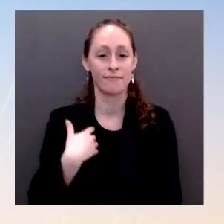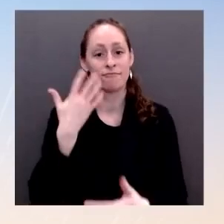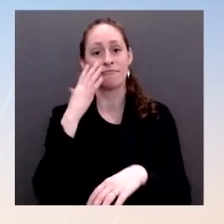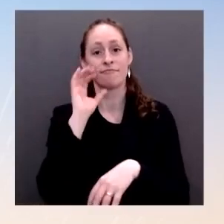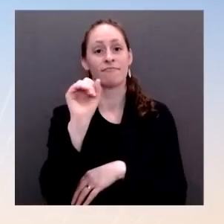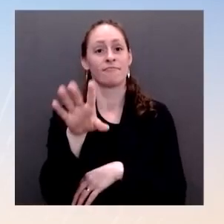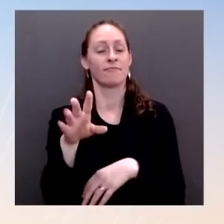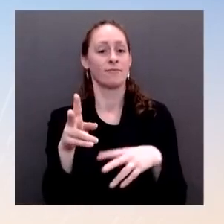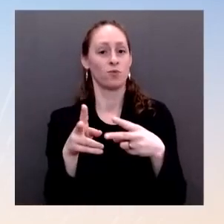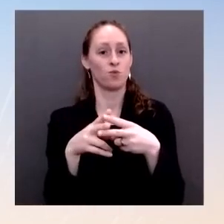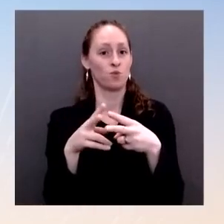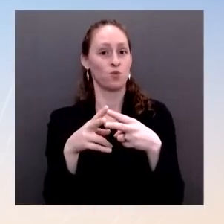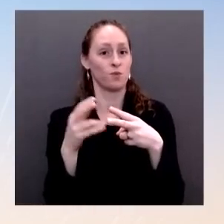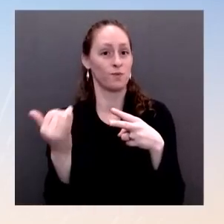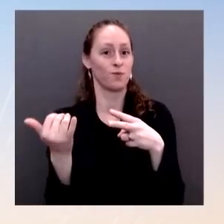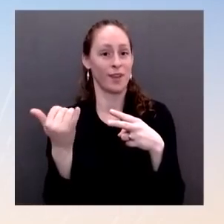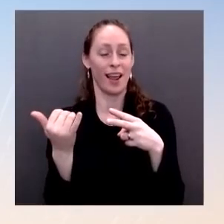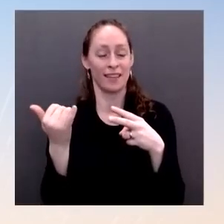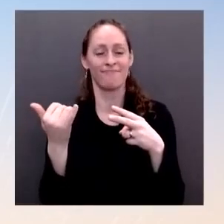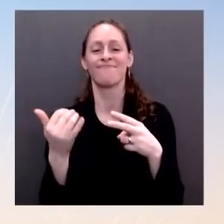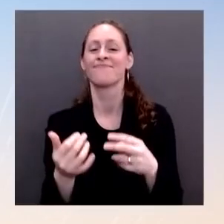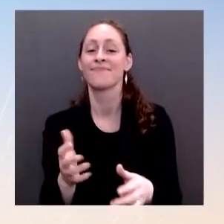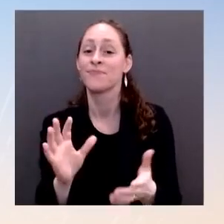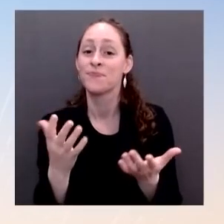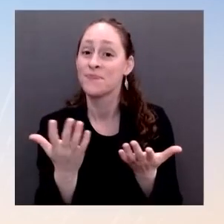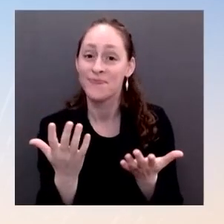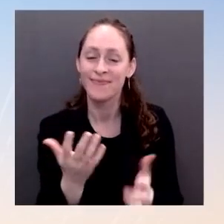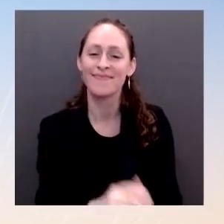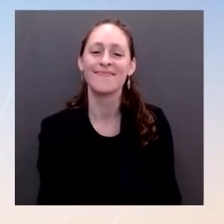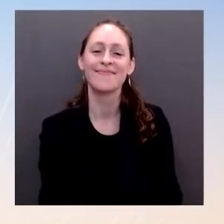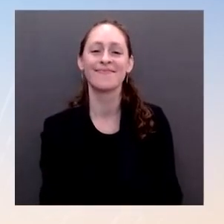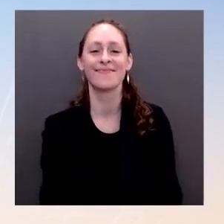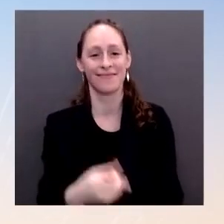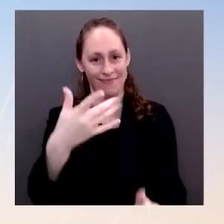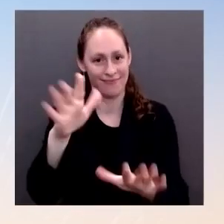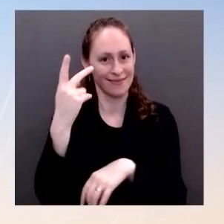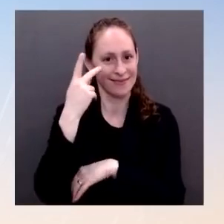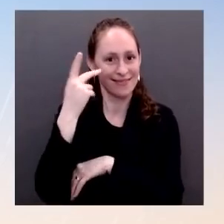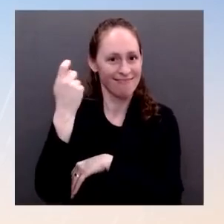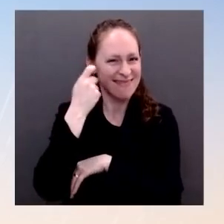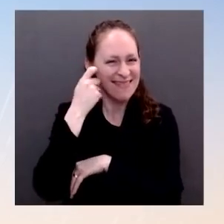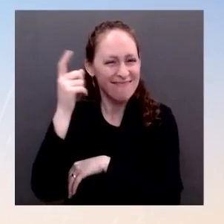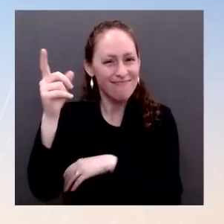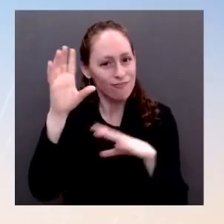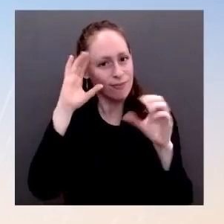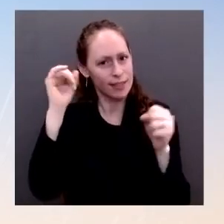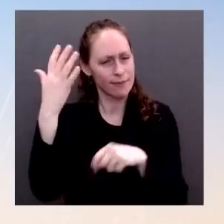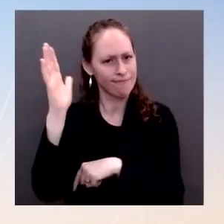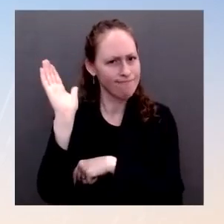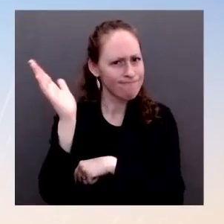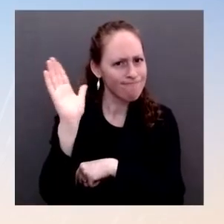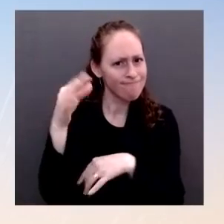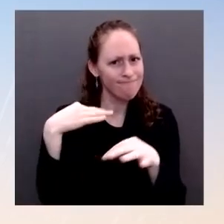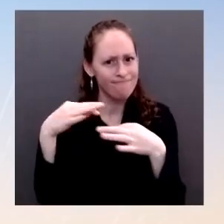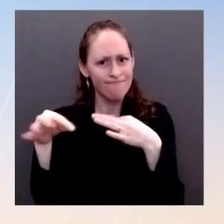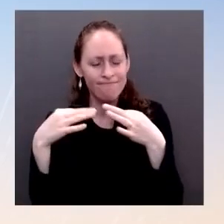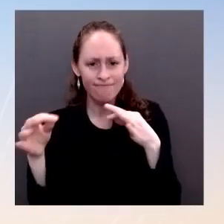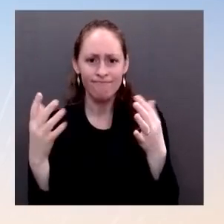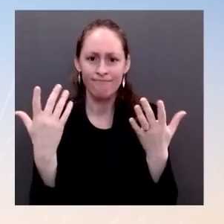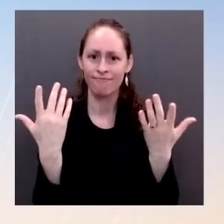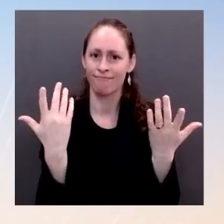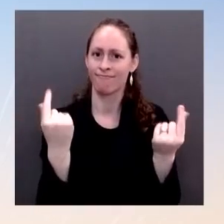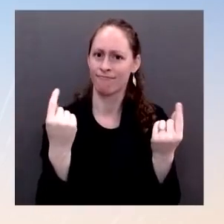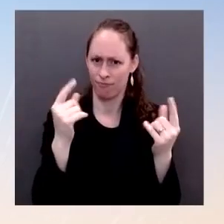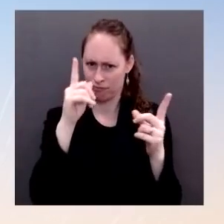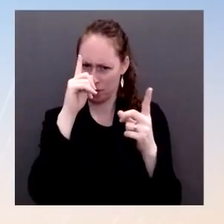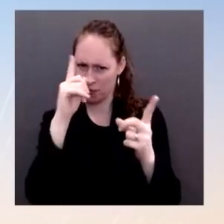As you all saw, today the President delivered remarks on his administration's work to increase the supply of semiconductors, boost manufacturing in